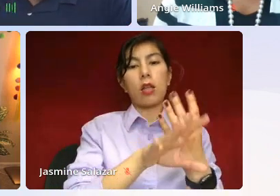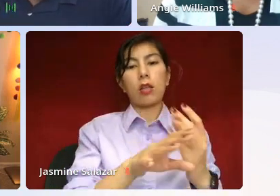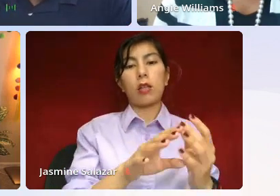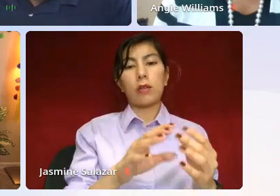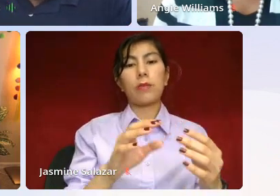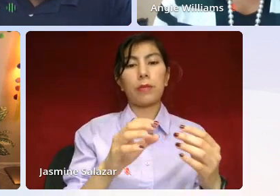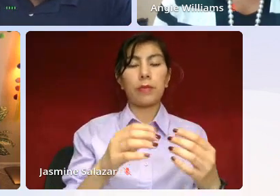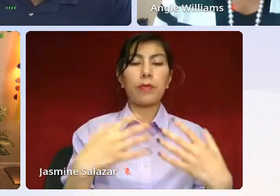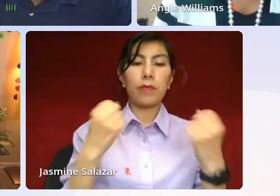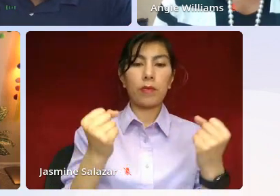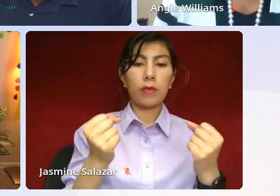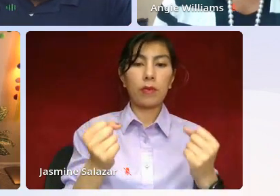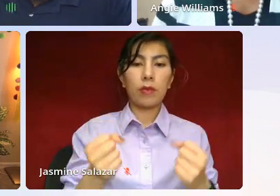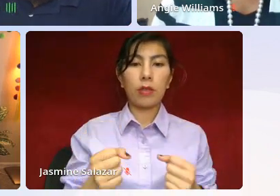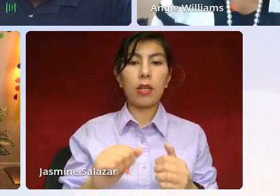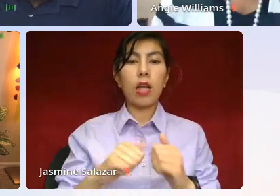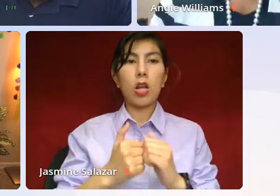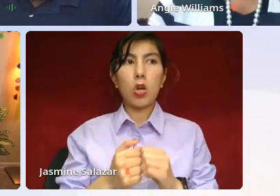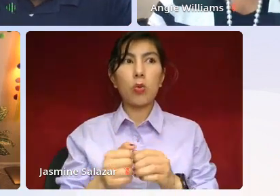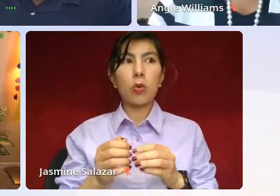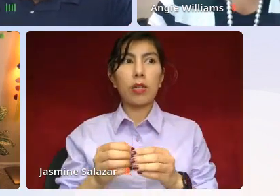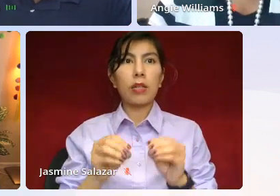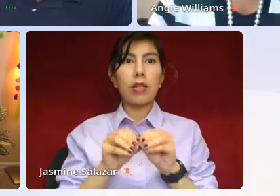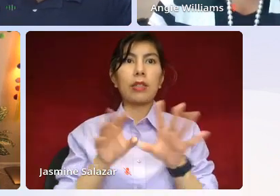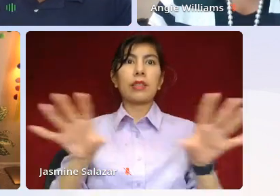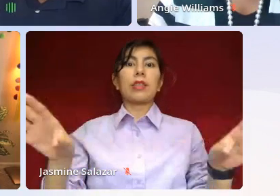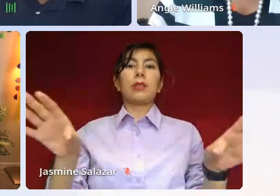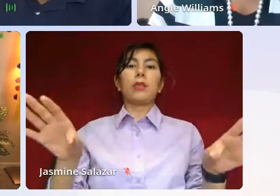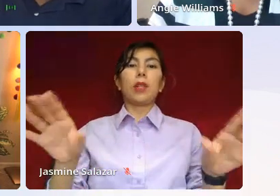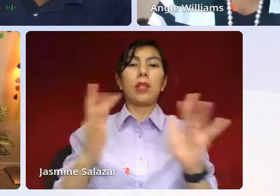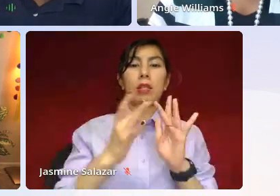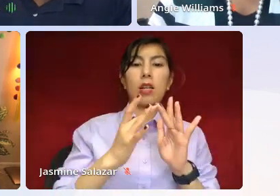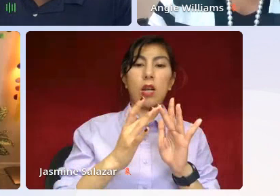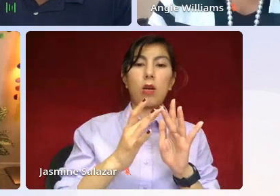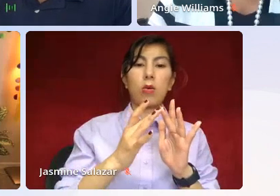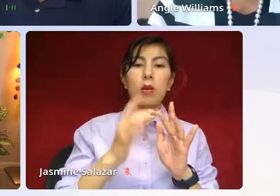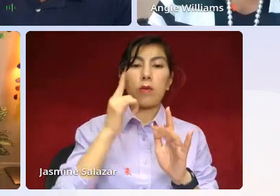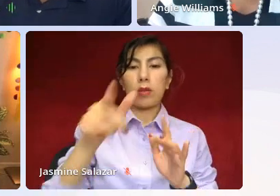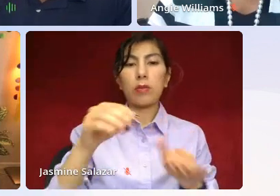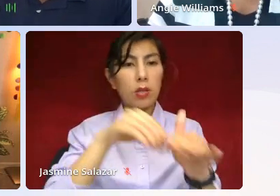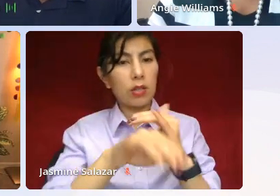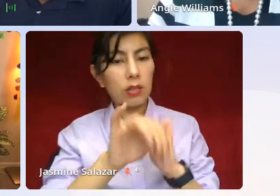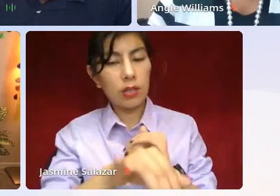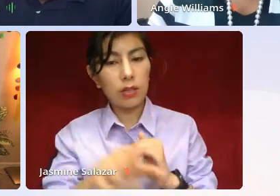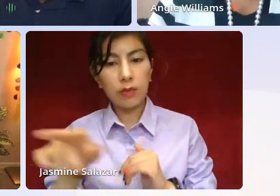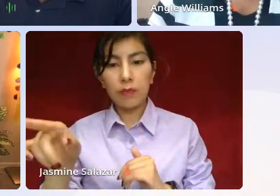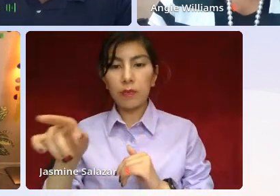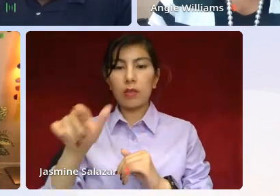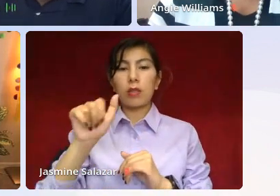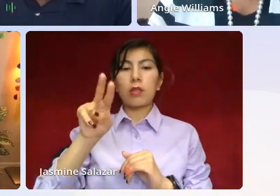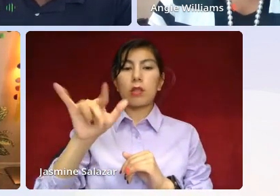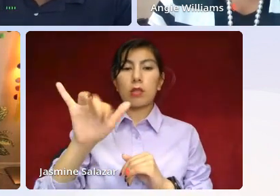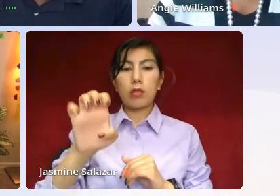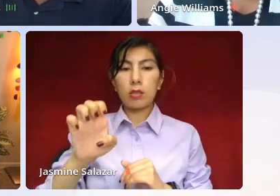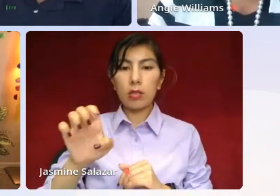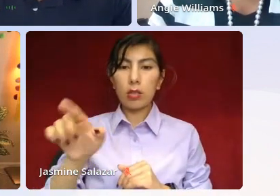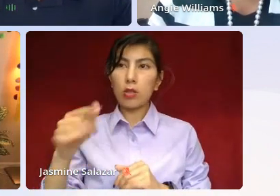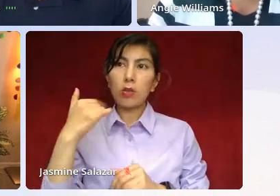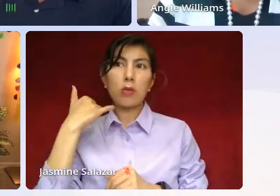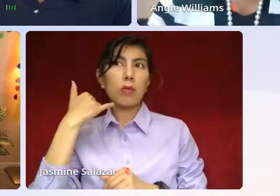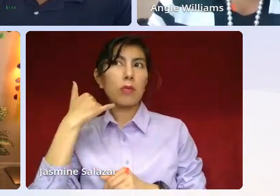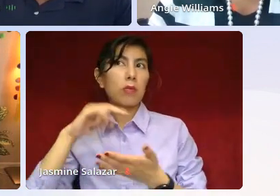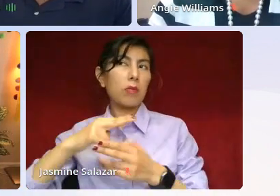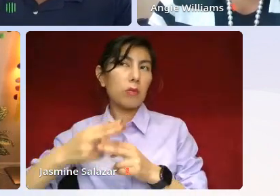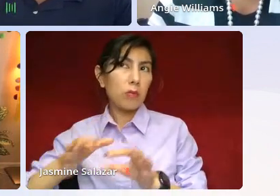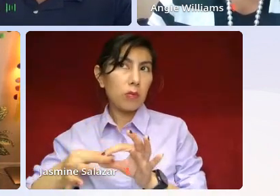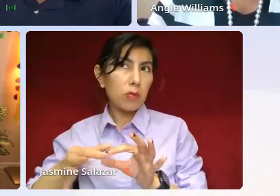internet access for those groups so that they can have that. You know, Angie, you mentioned something earlier about phone services not being able to reach particular places.